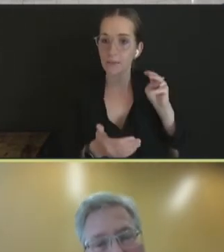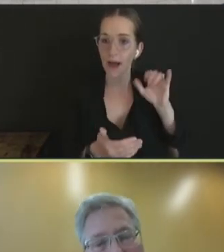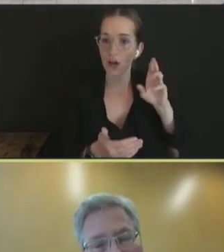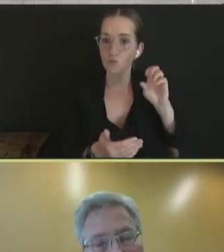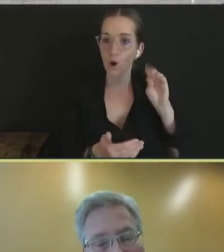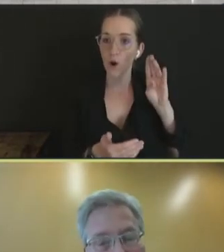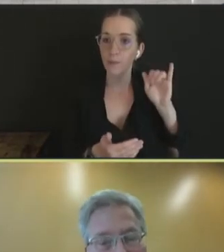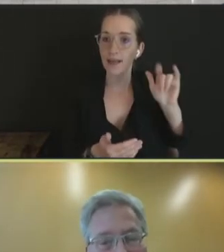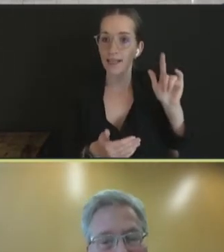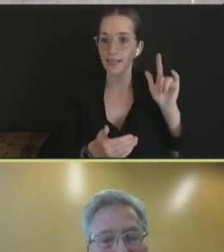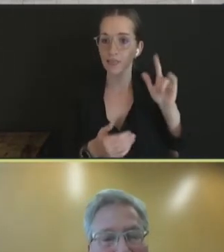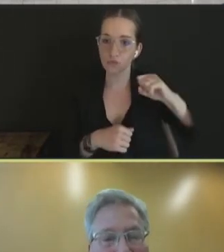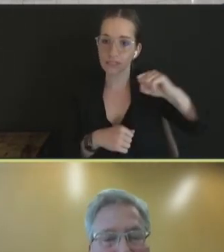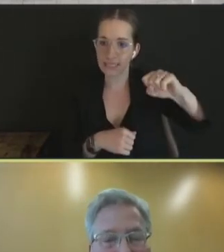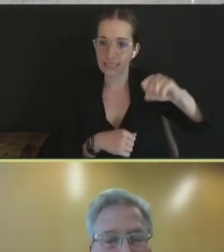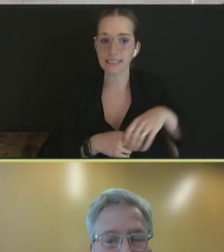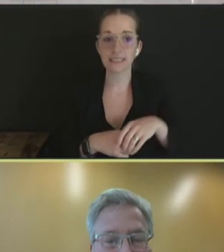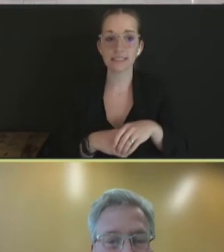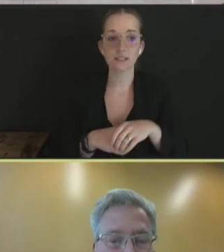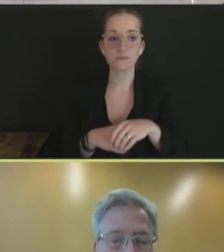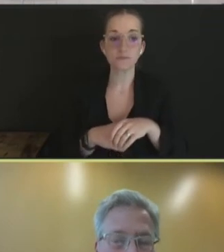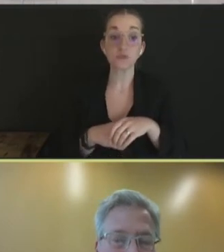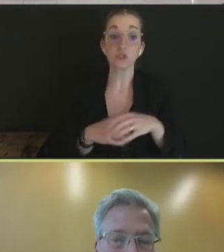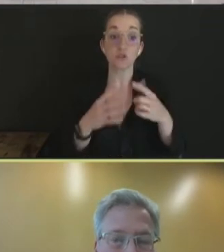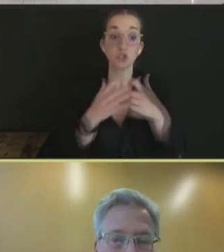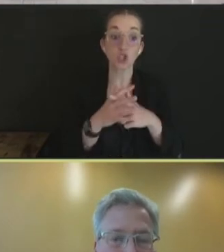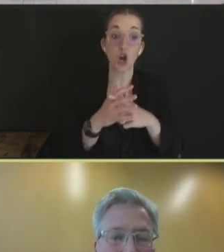the right-hand side of the picture here,